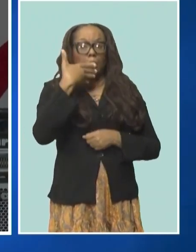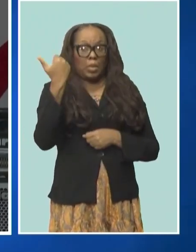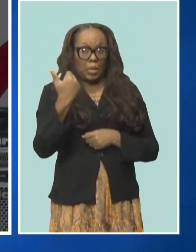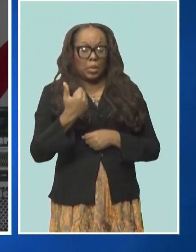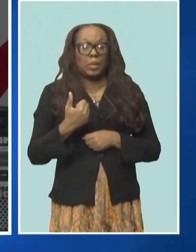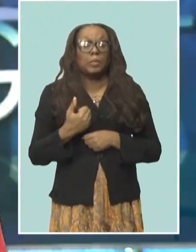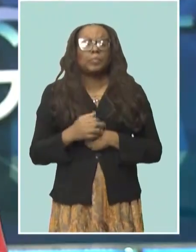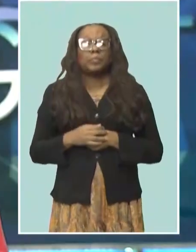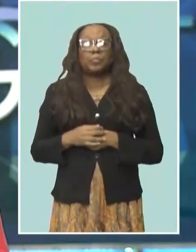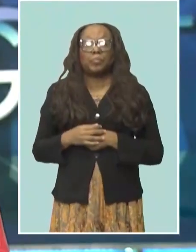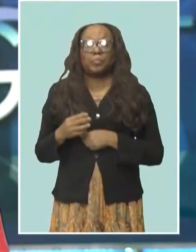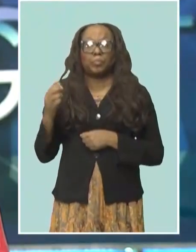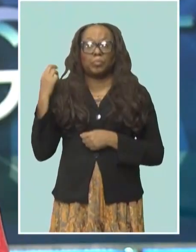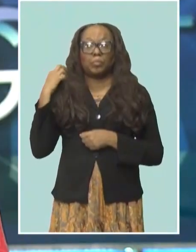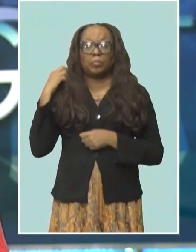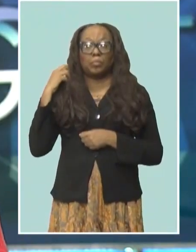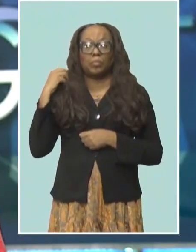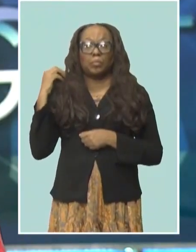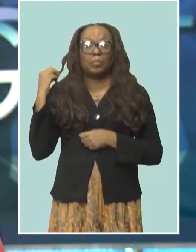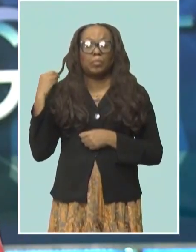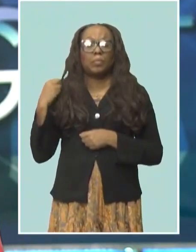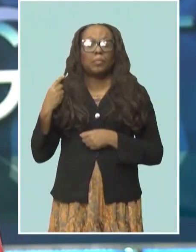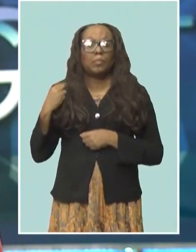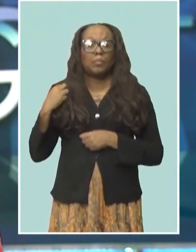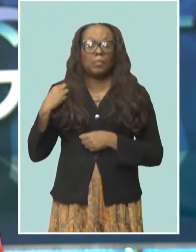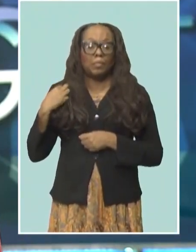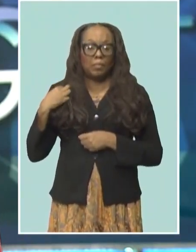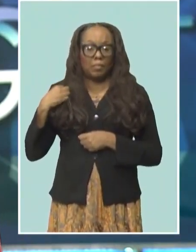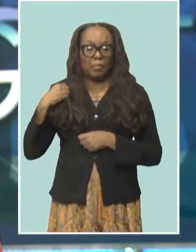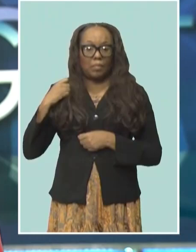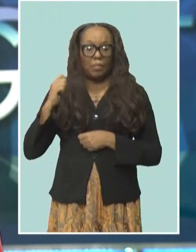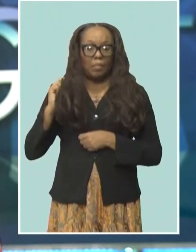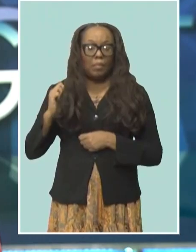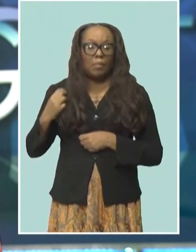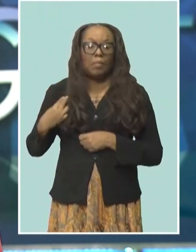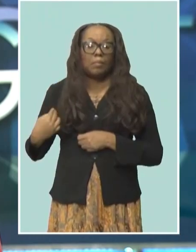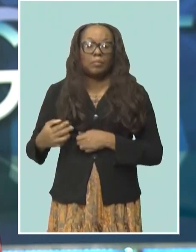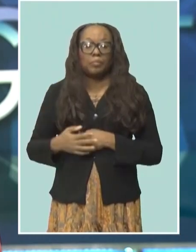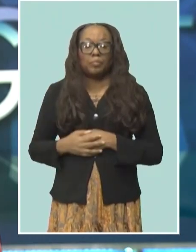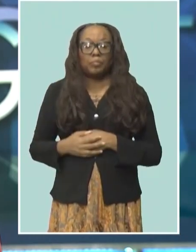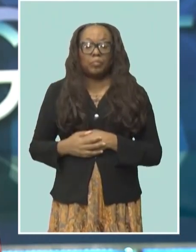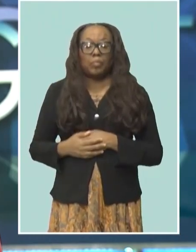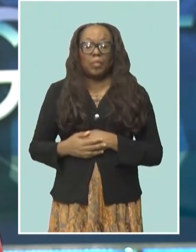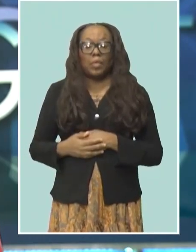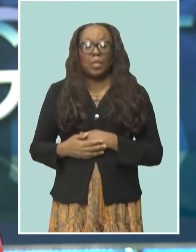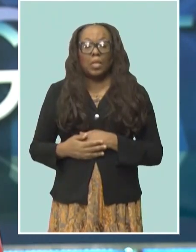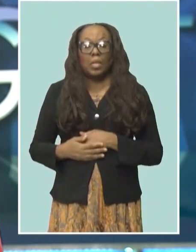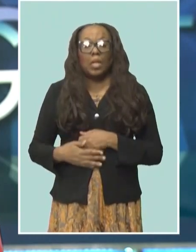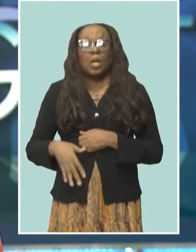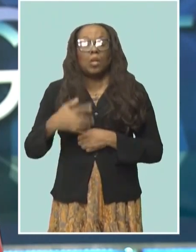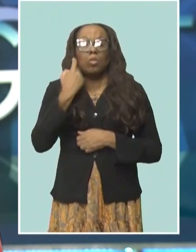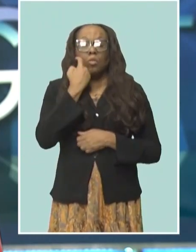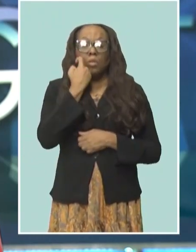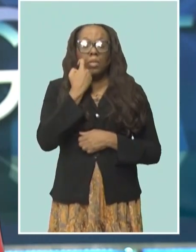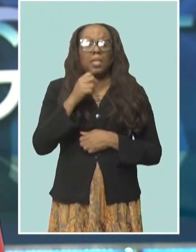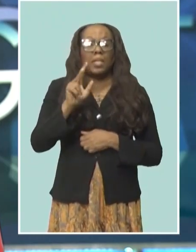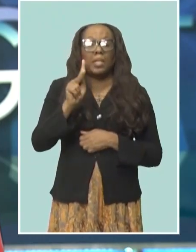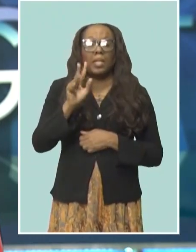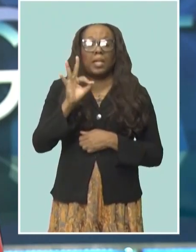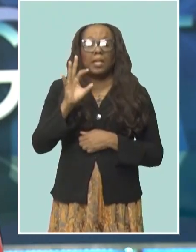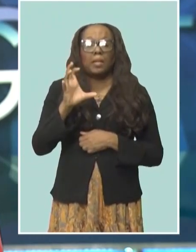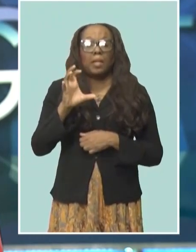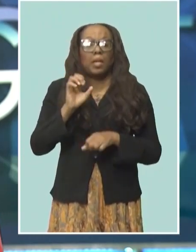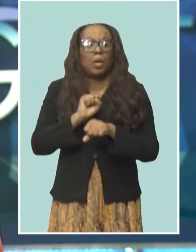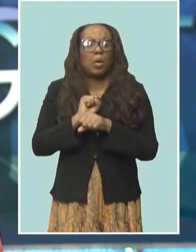protection. Meanwhile, issues have arisen again despite a recent landmark agreement for KFC workers that